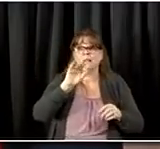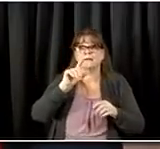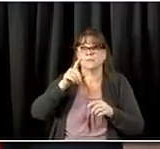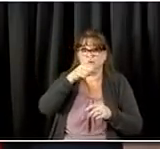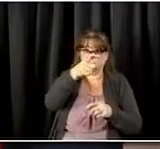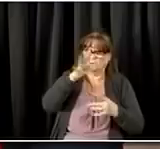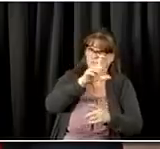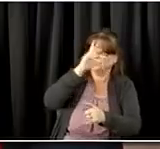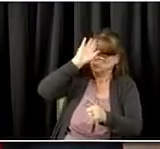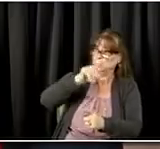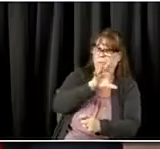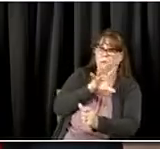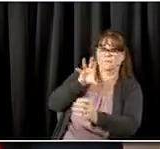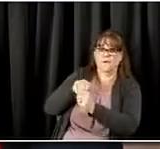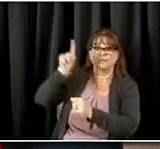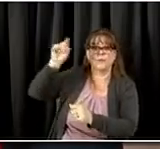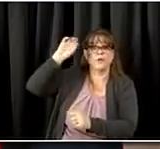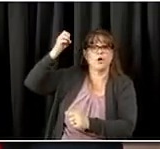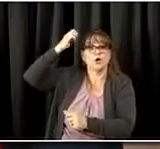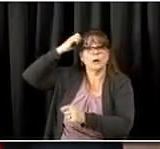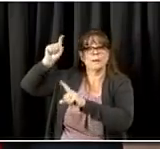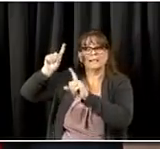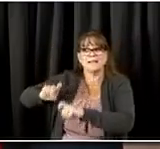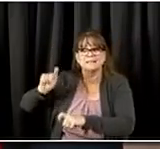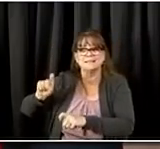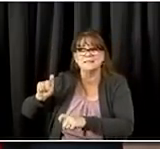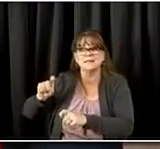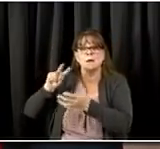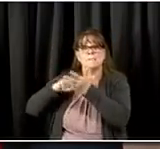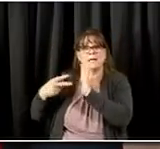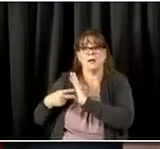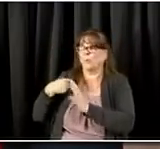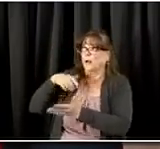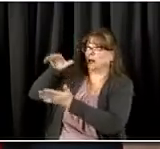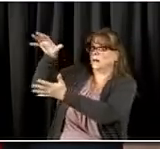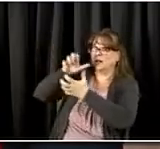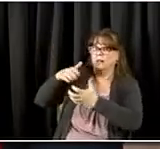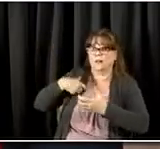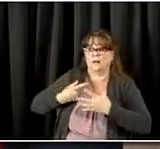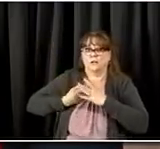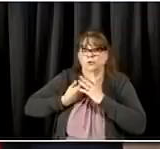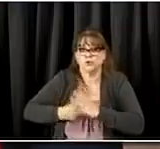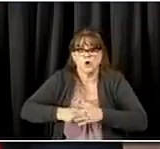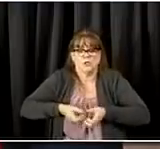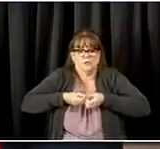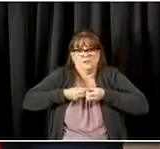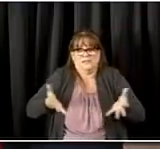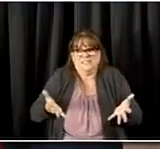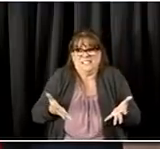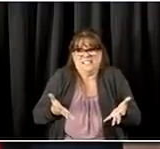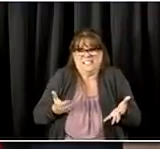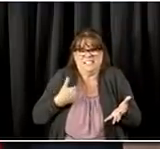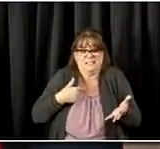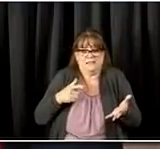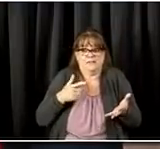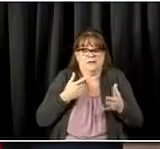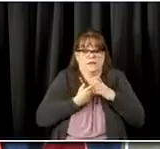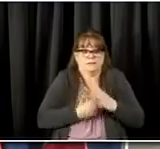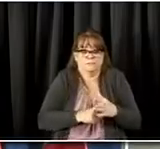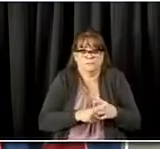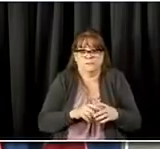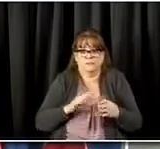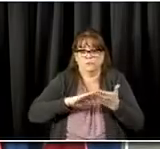this will give Colorado a head start in the delivery of the vaccine once it becomes available? I'll let Dr. Herlihy